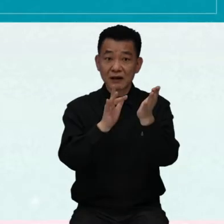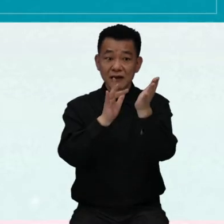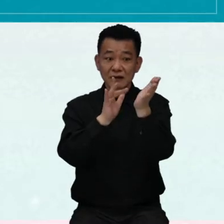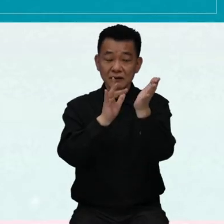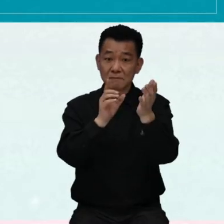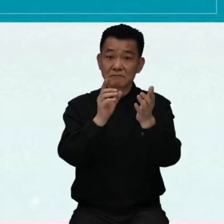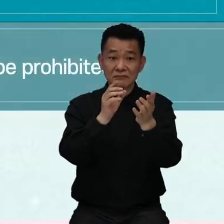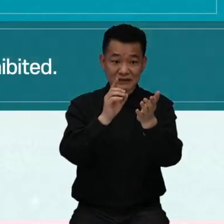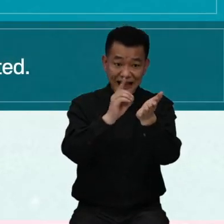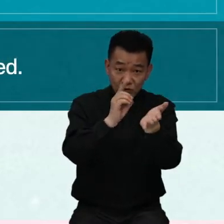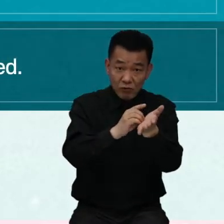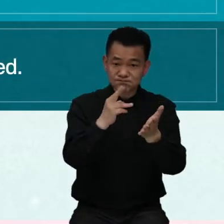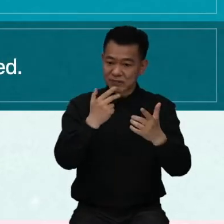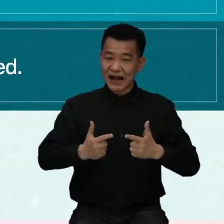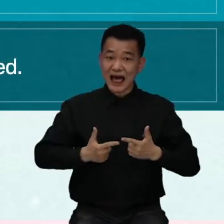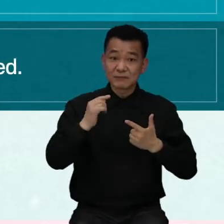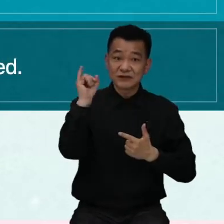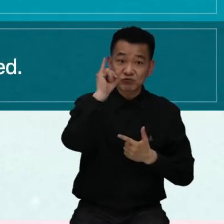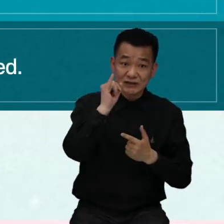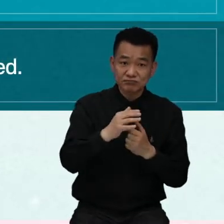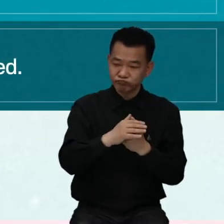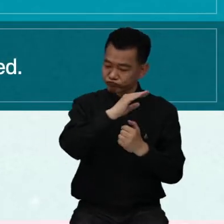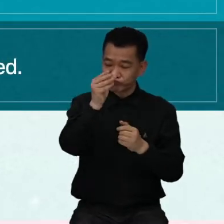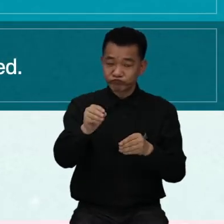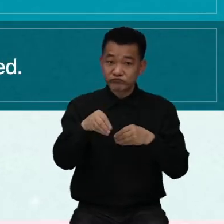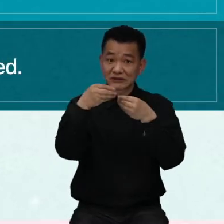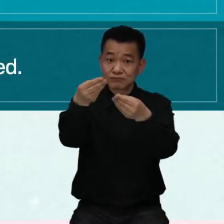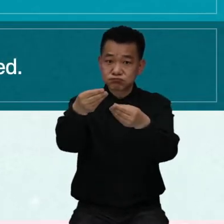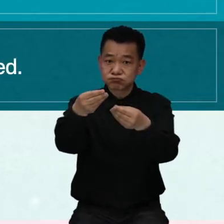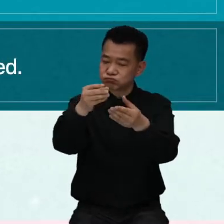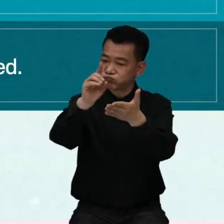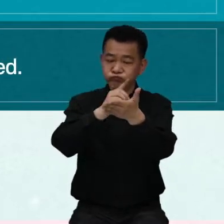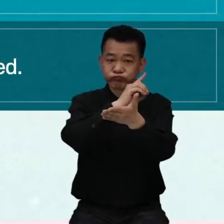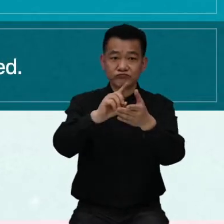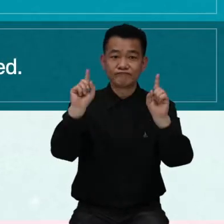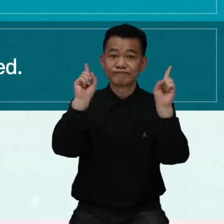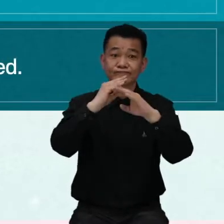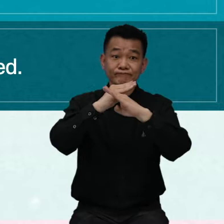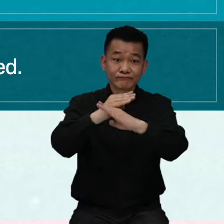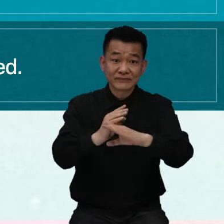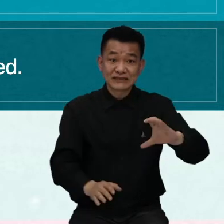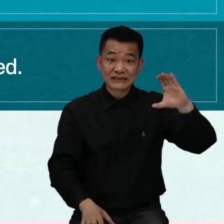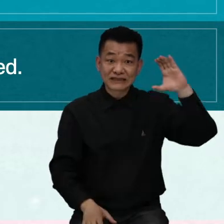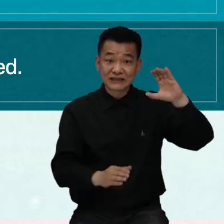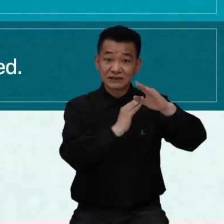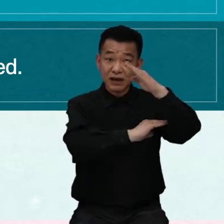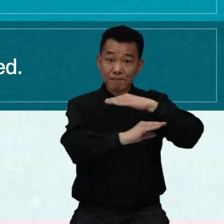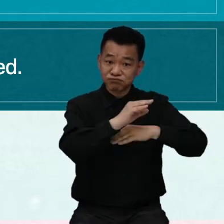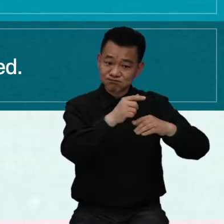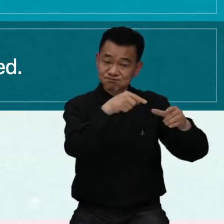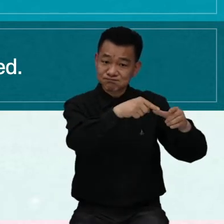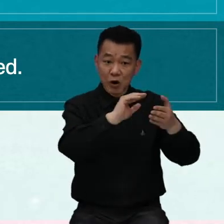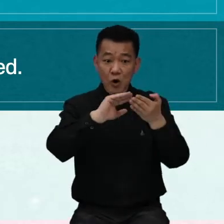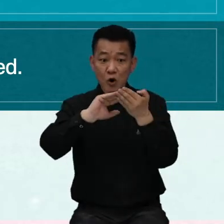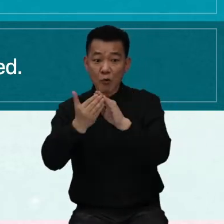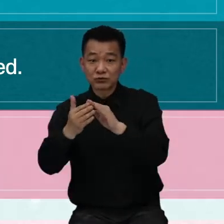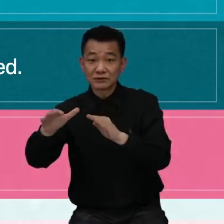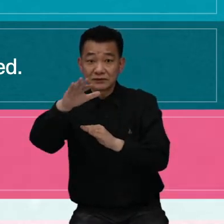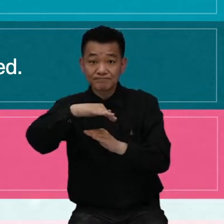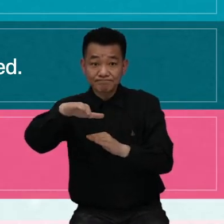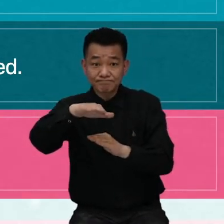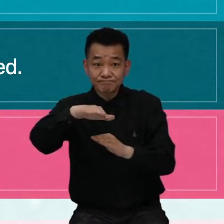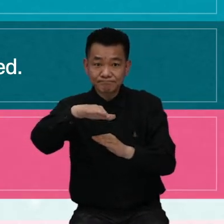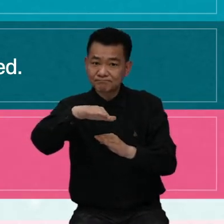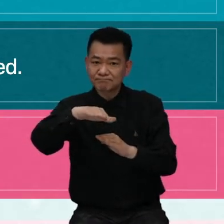disability. B. Discrimination in the provision of health insurance and life insurance shall be prohibited.